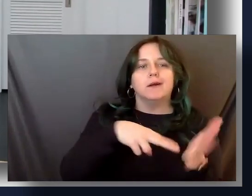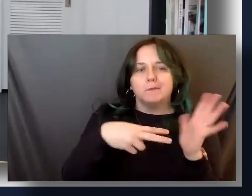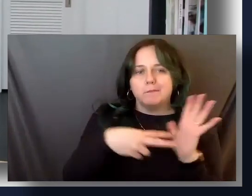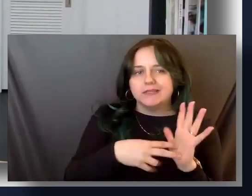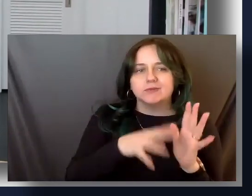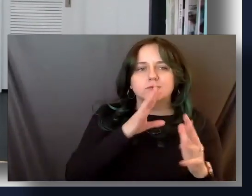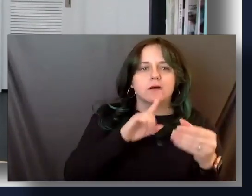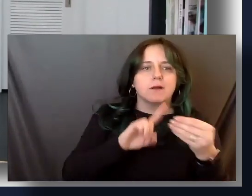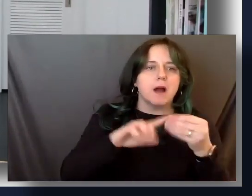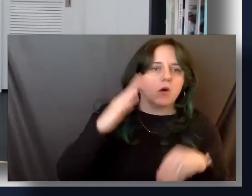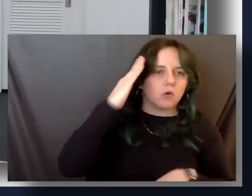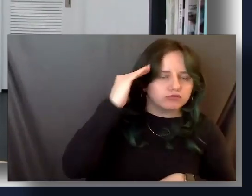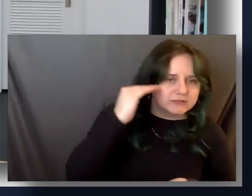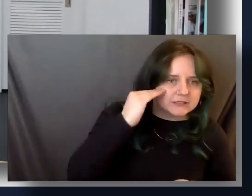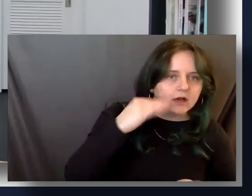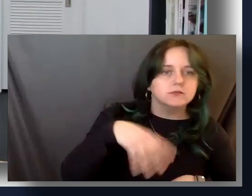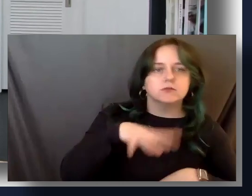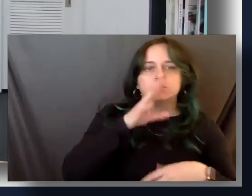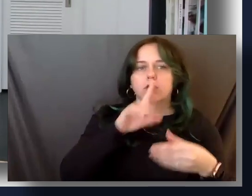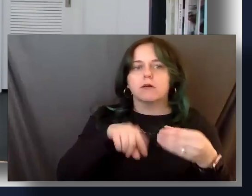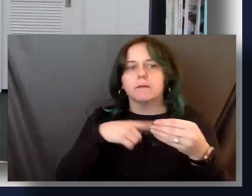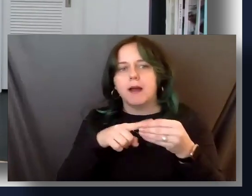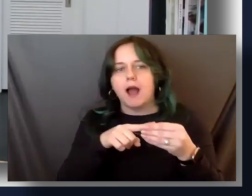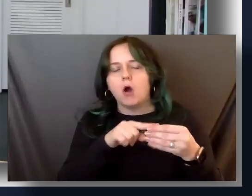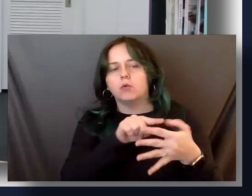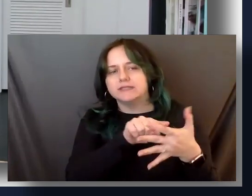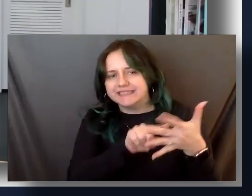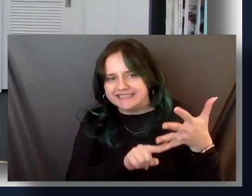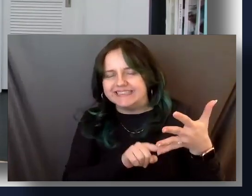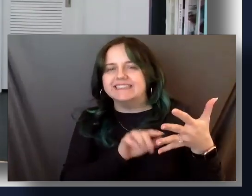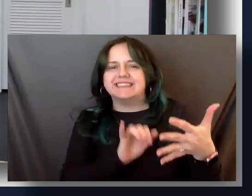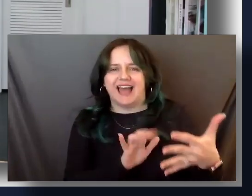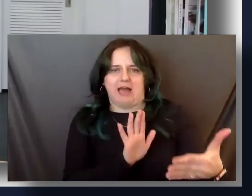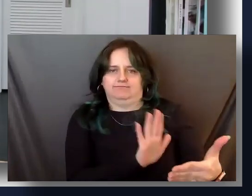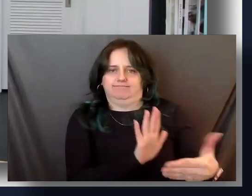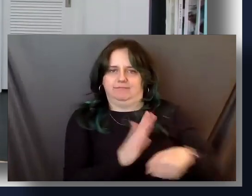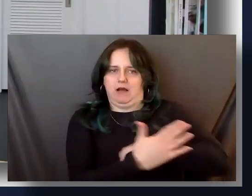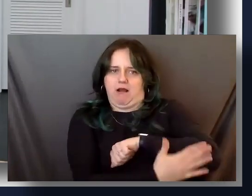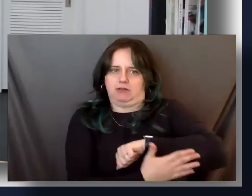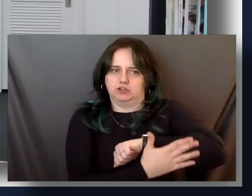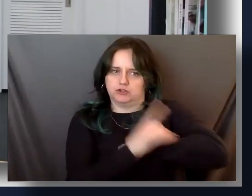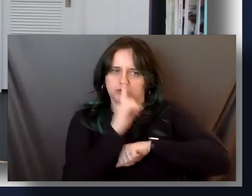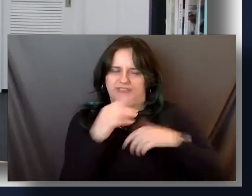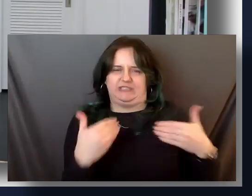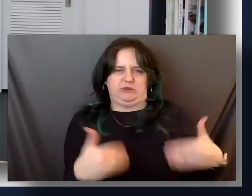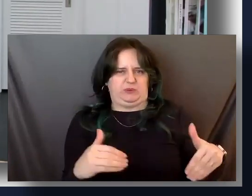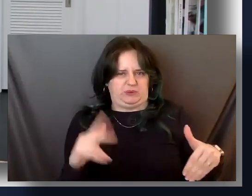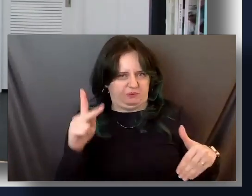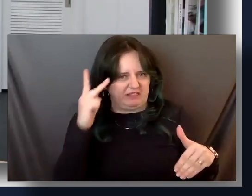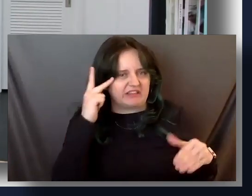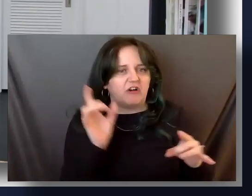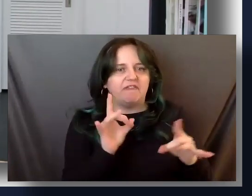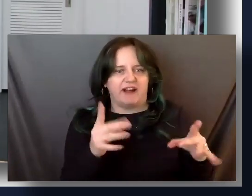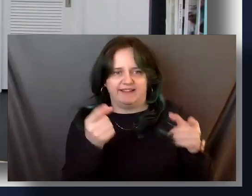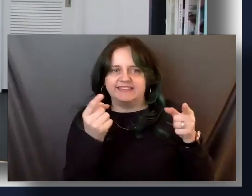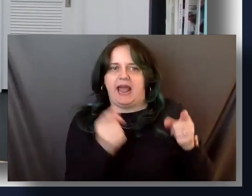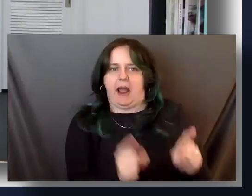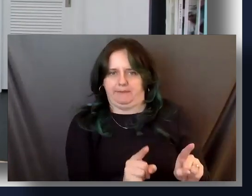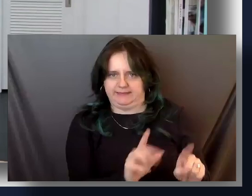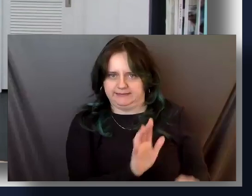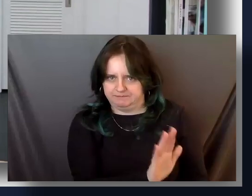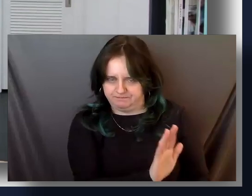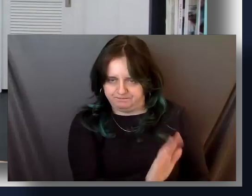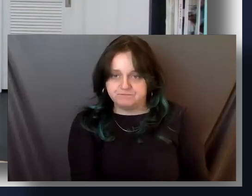the Chinas of the world. That's for very different reasons, and we could talk about that in the Q&A. But if